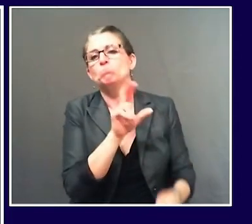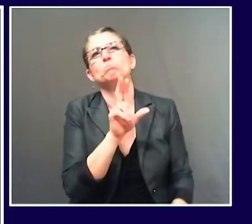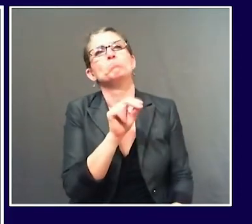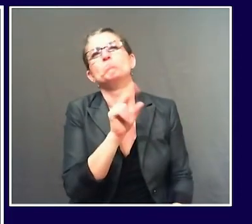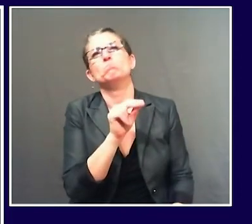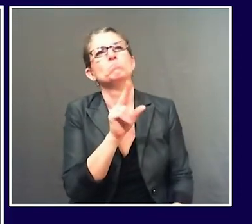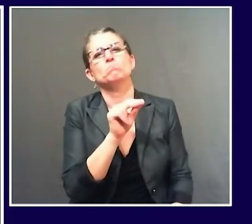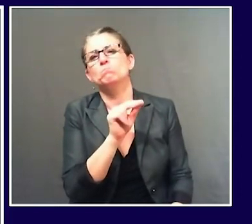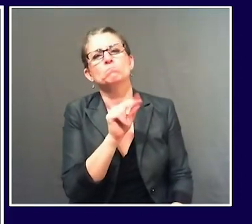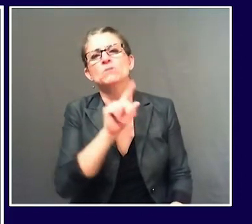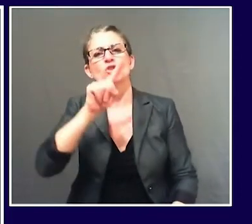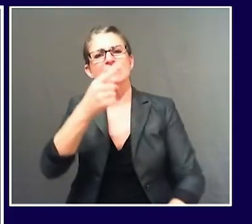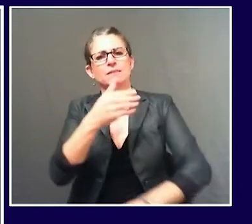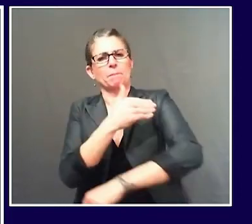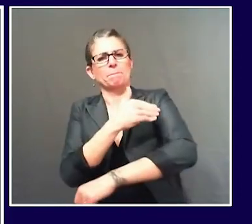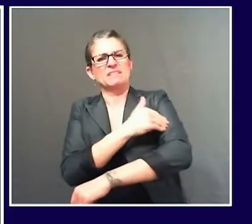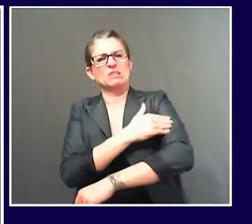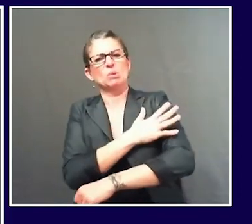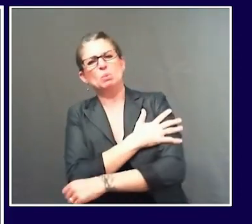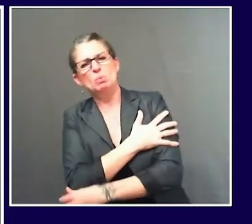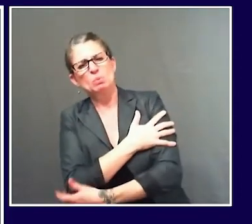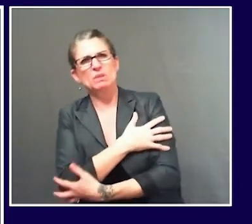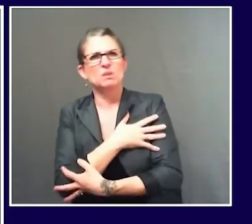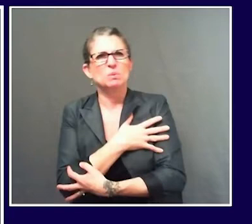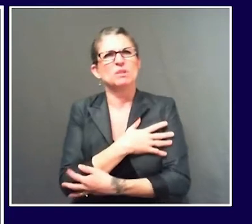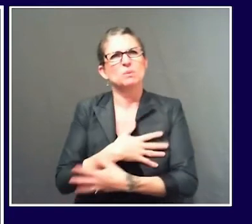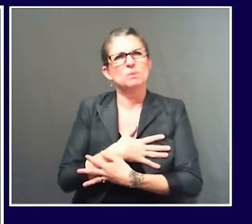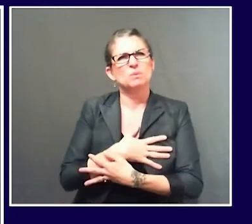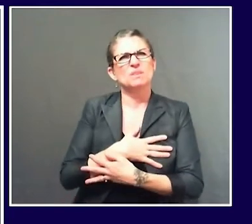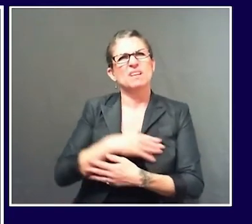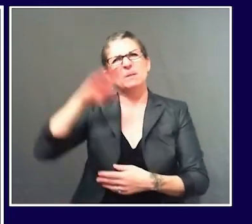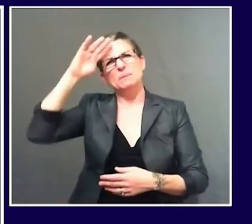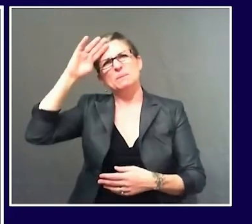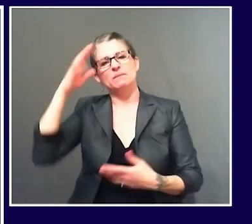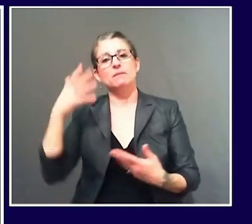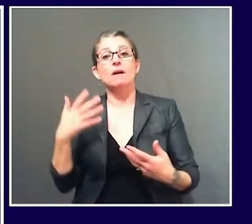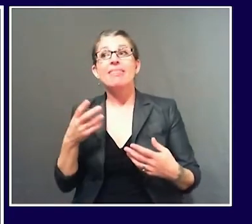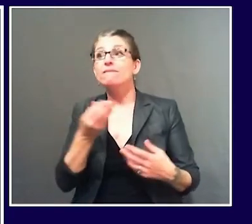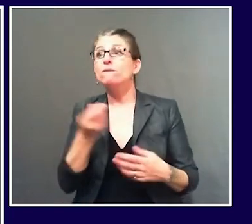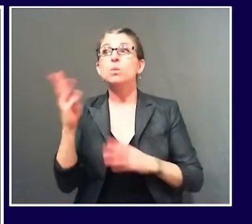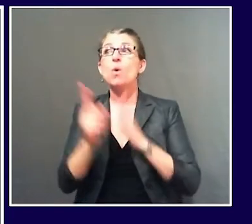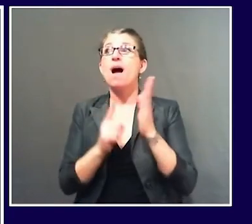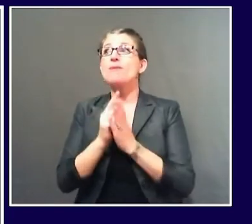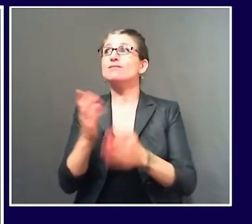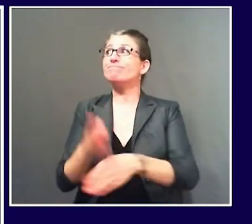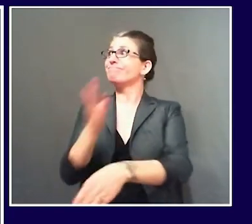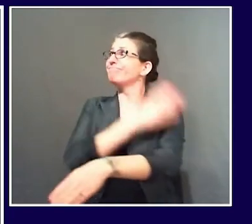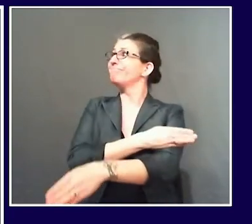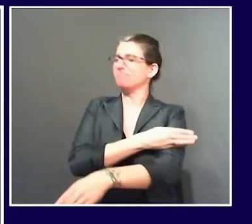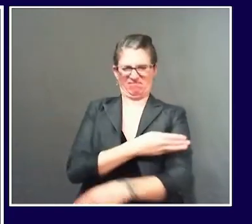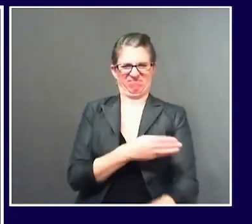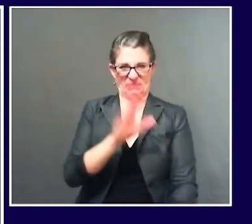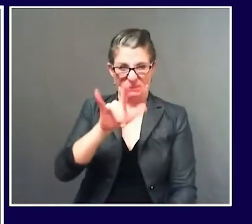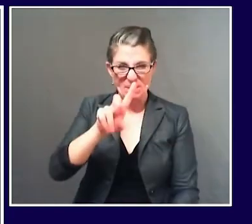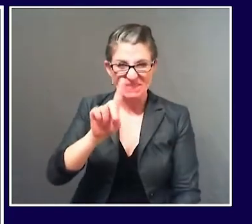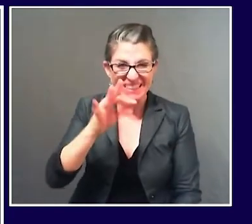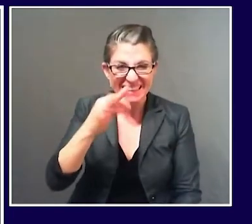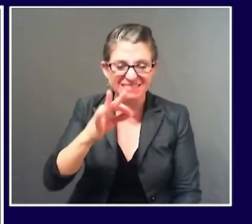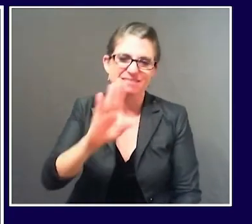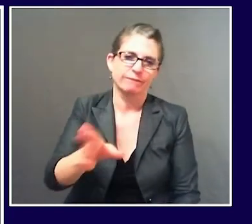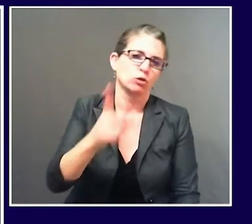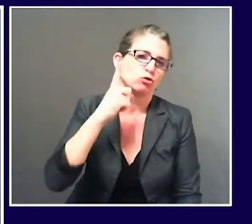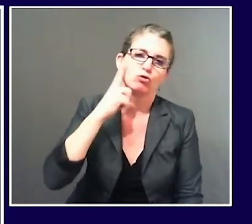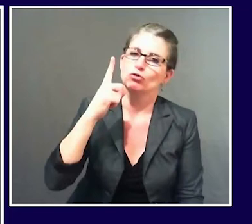aches, and 12 hours later feeling better. That's really not consistent with COVID-19, which is much more